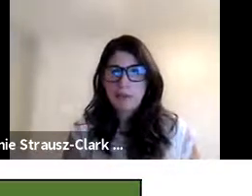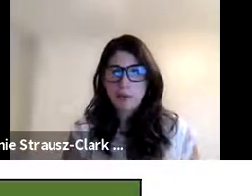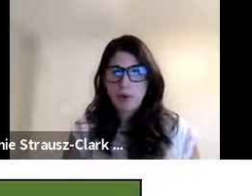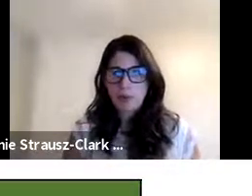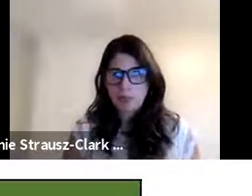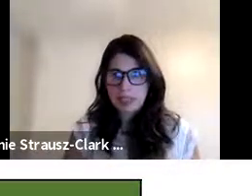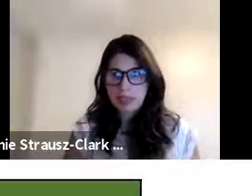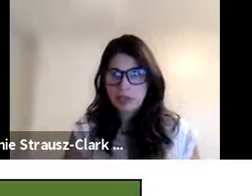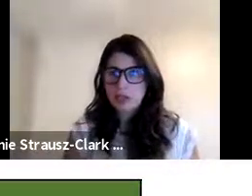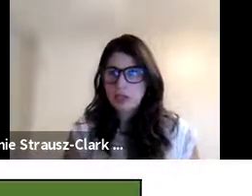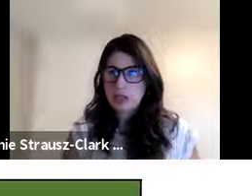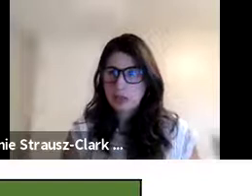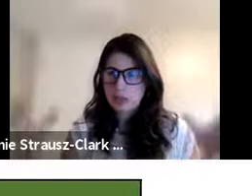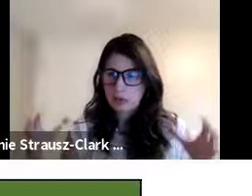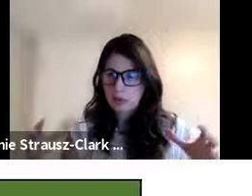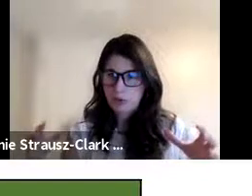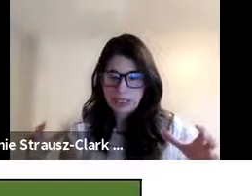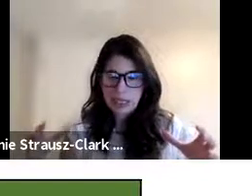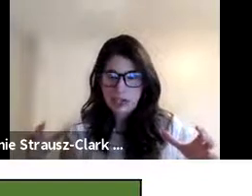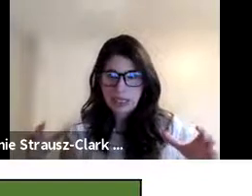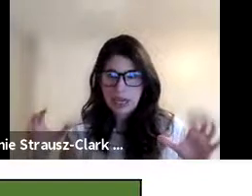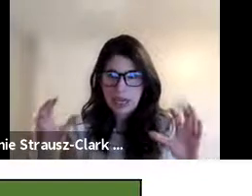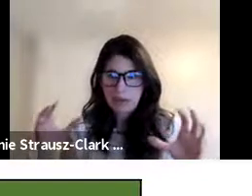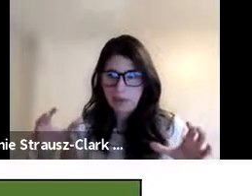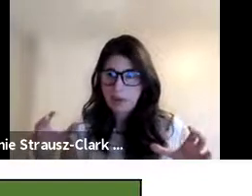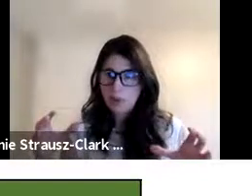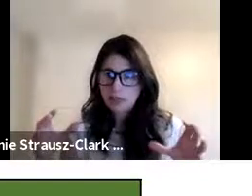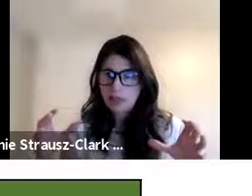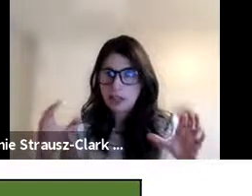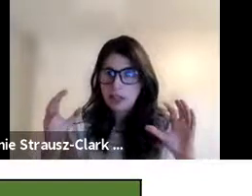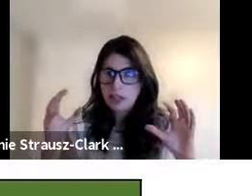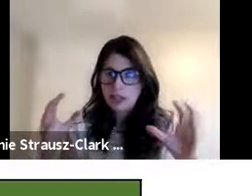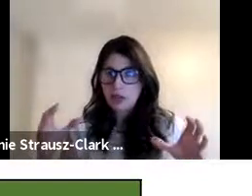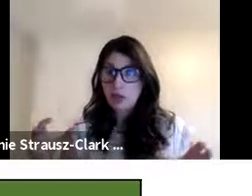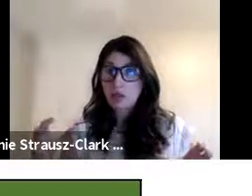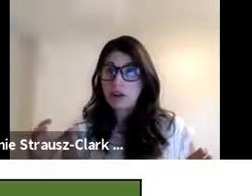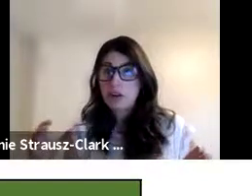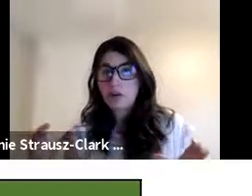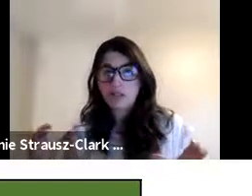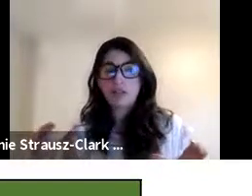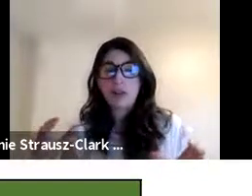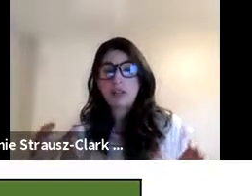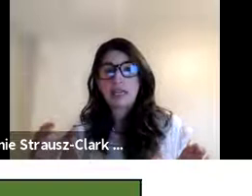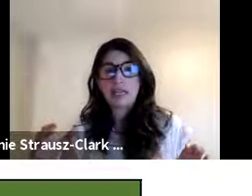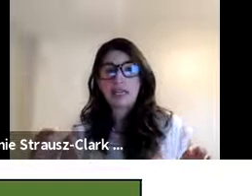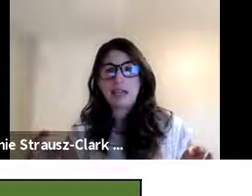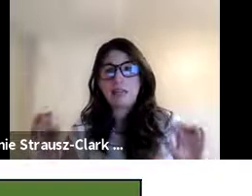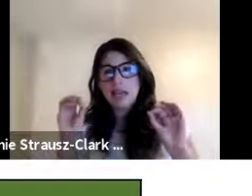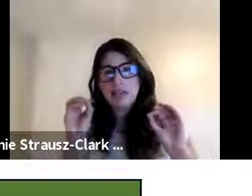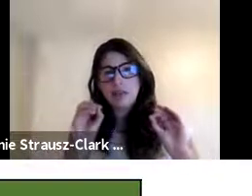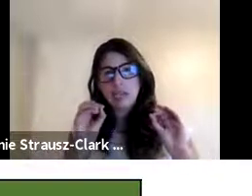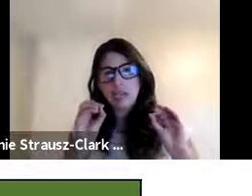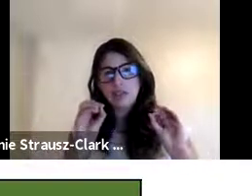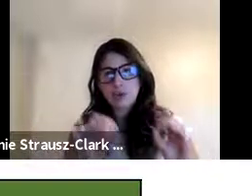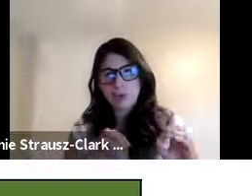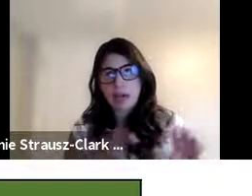the website. So this is just going to be a brief orientation to that in a few moments to answer your clarifying questions about the key themes.